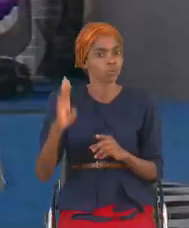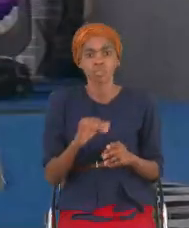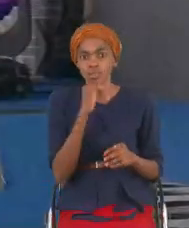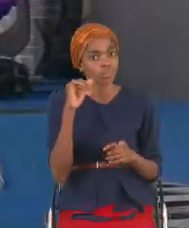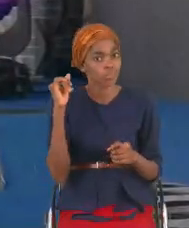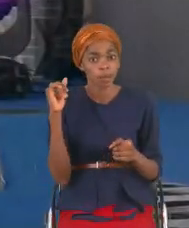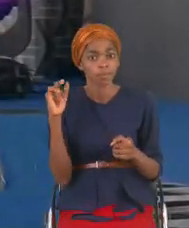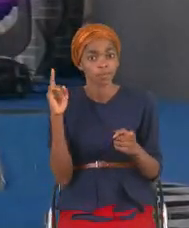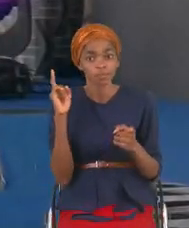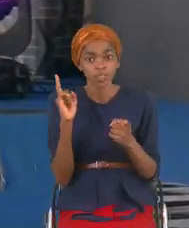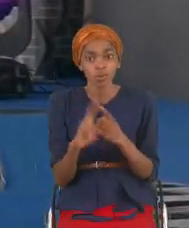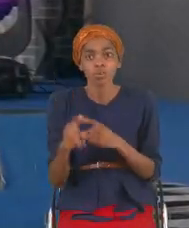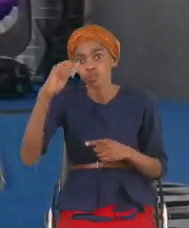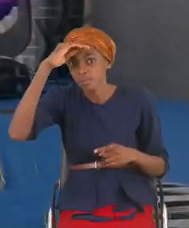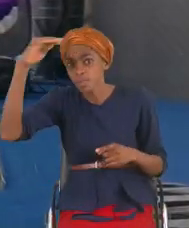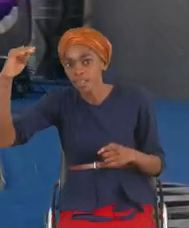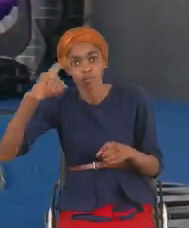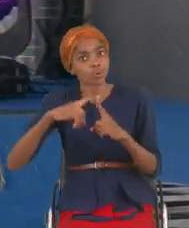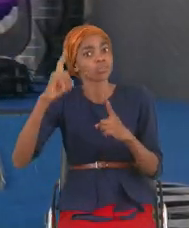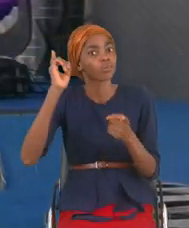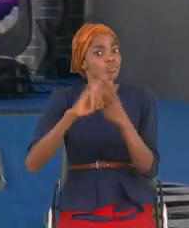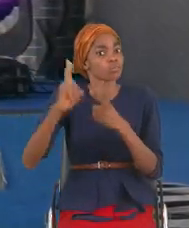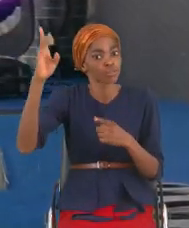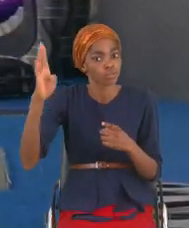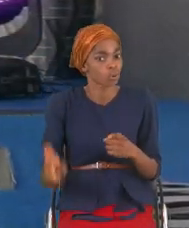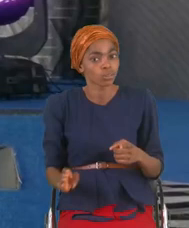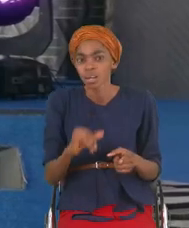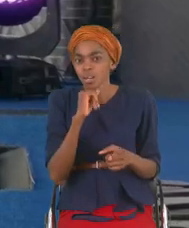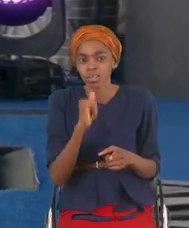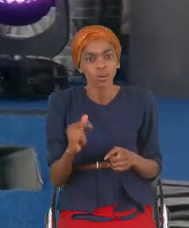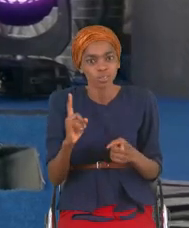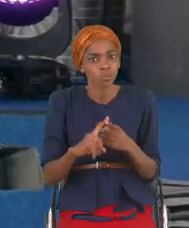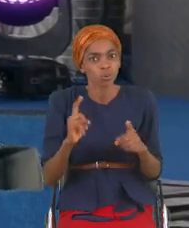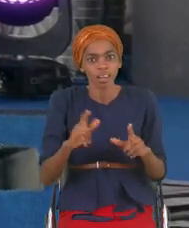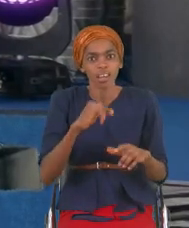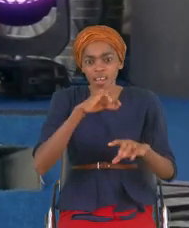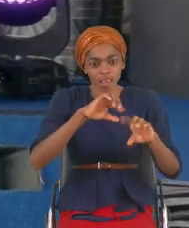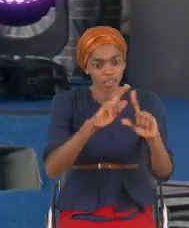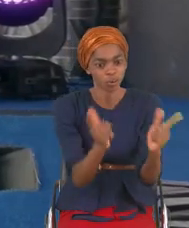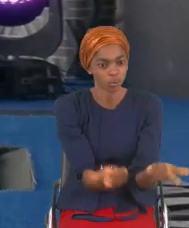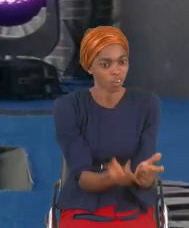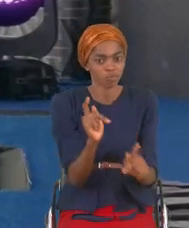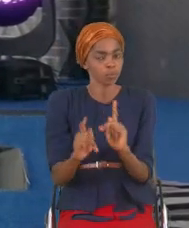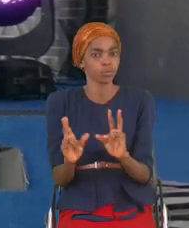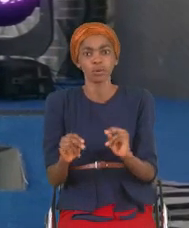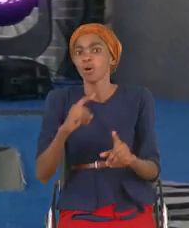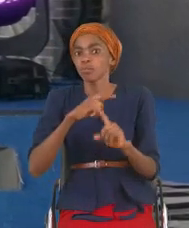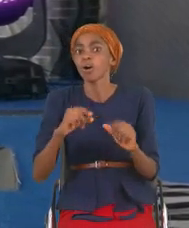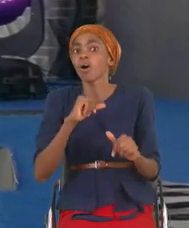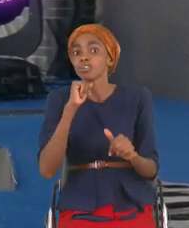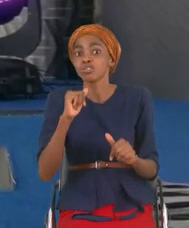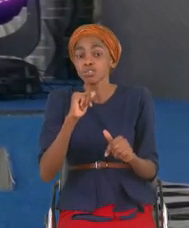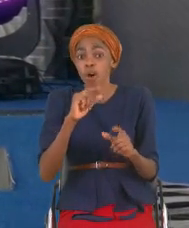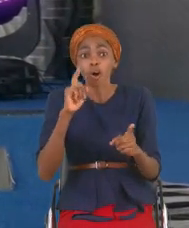abort unto god not unto a panic or approved unto god a